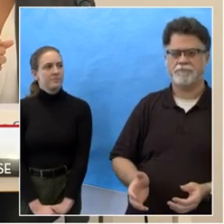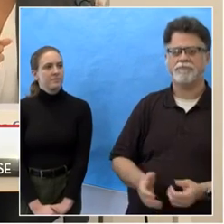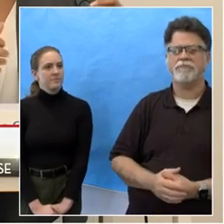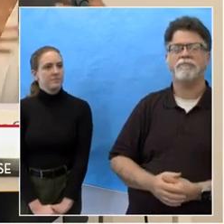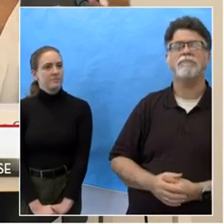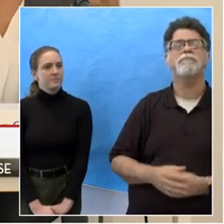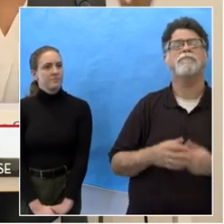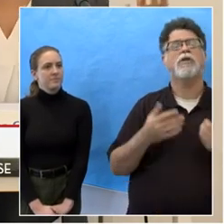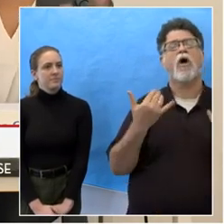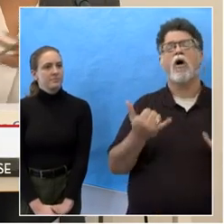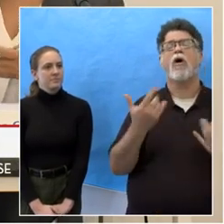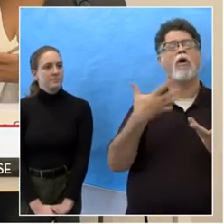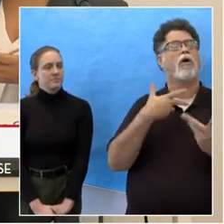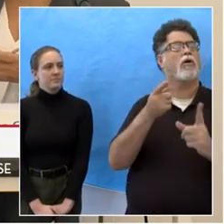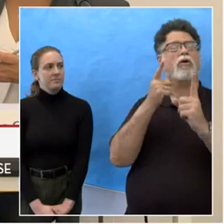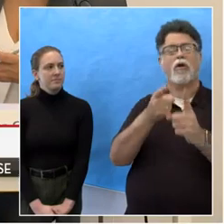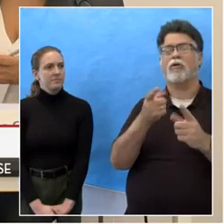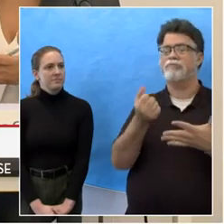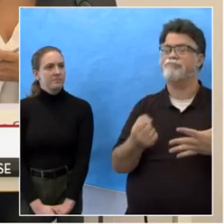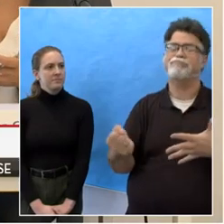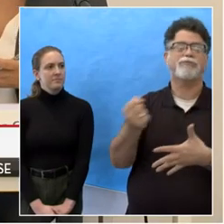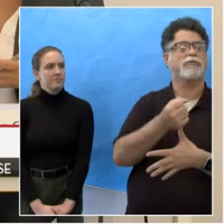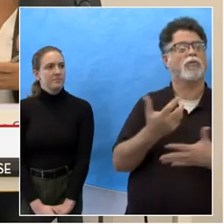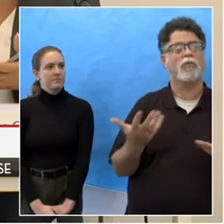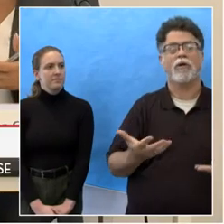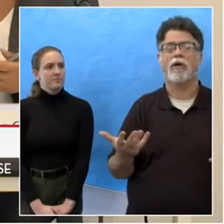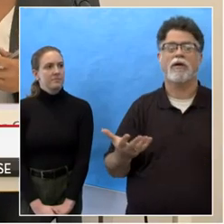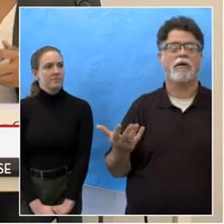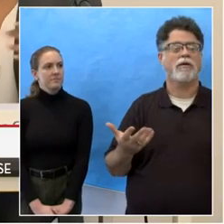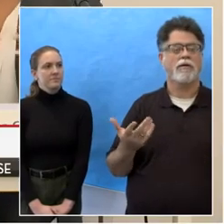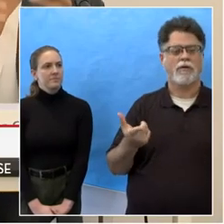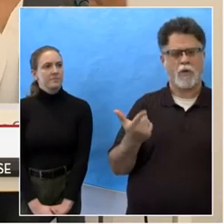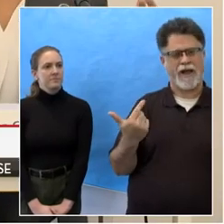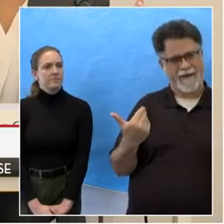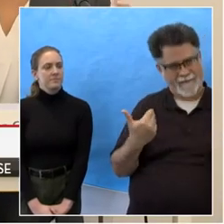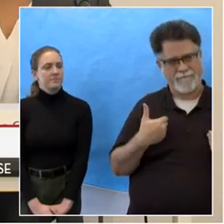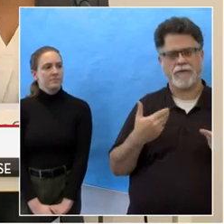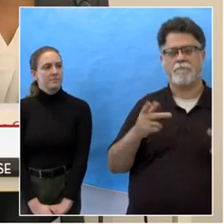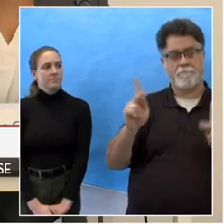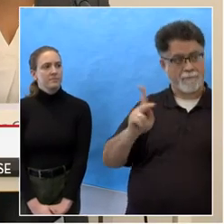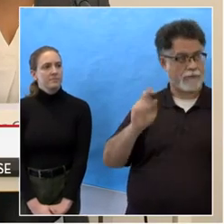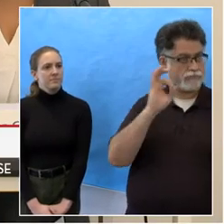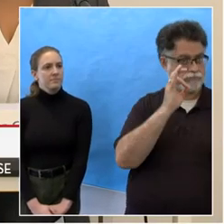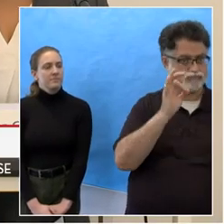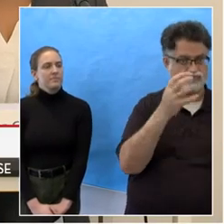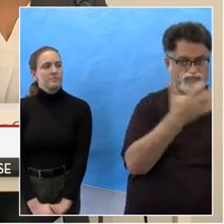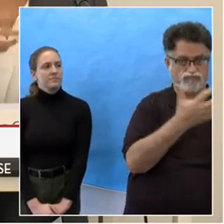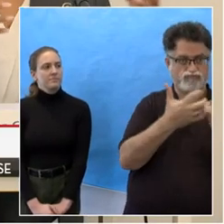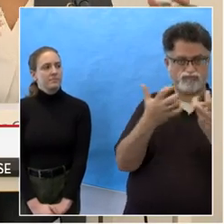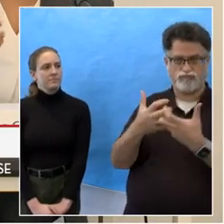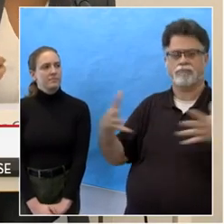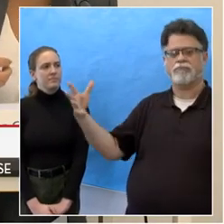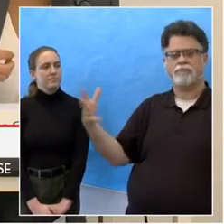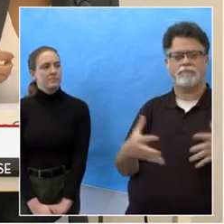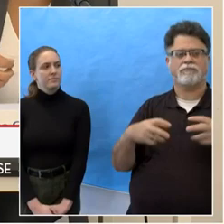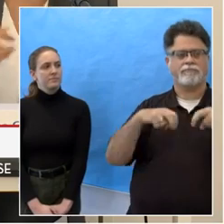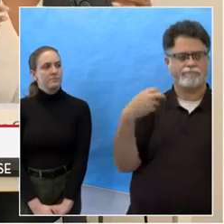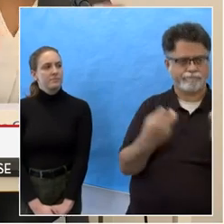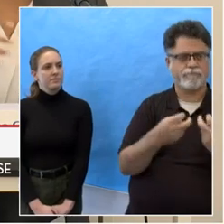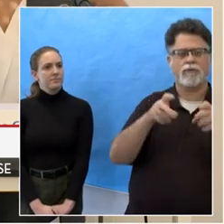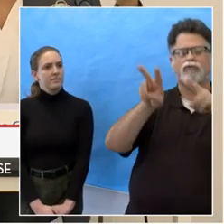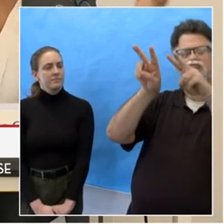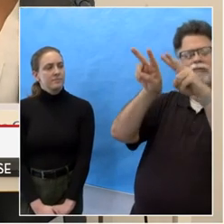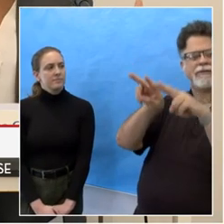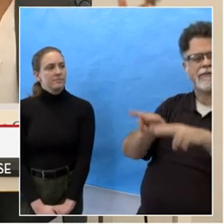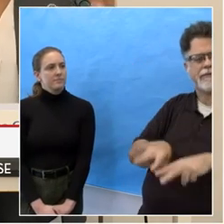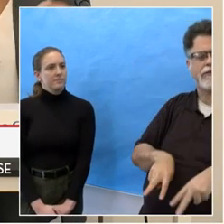curriculum models. That's why I can give you these amazing data points in dyslexia. We didn't just tell our educators that they had to be trained in dyslexia.